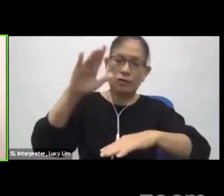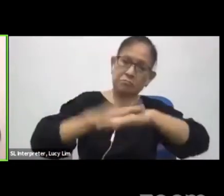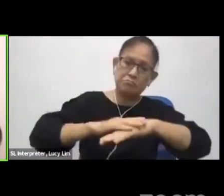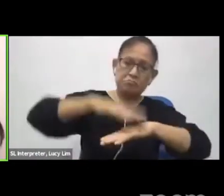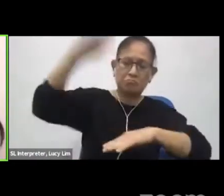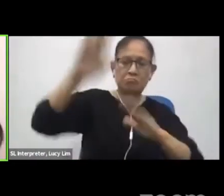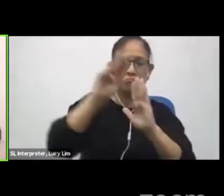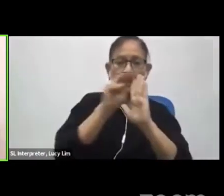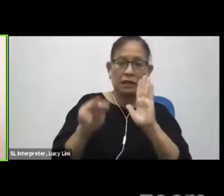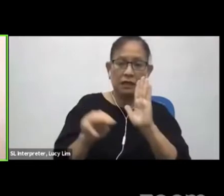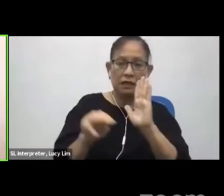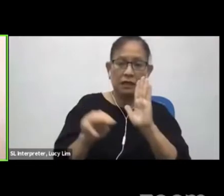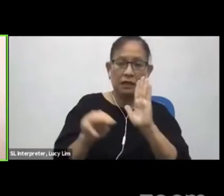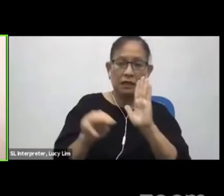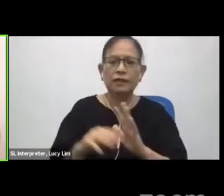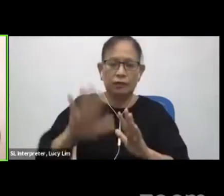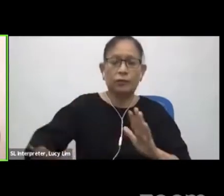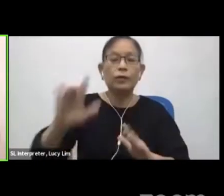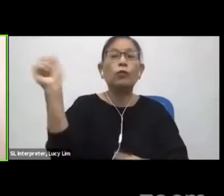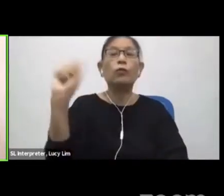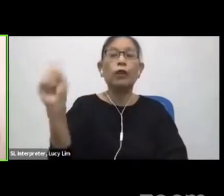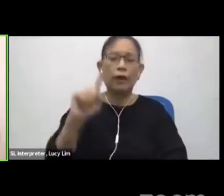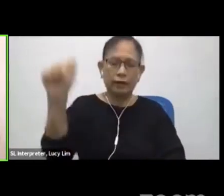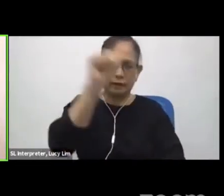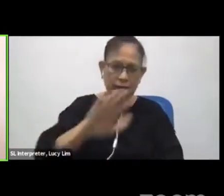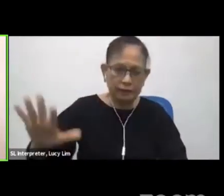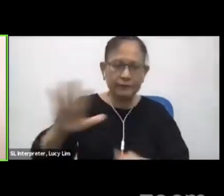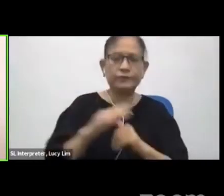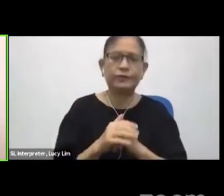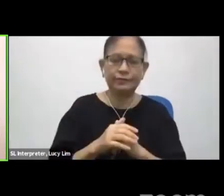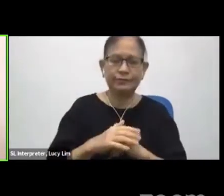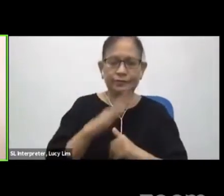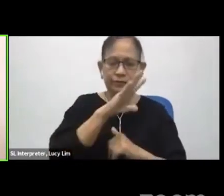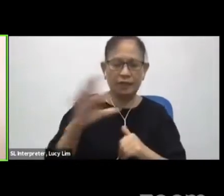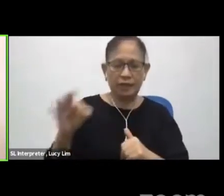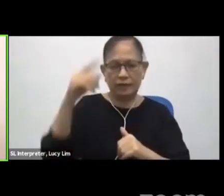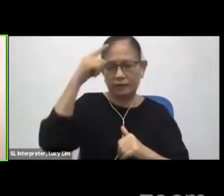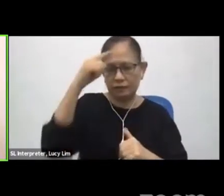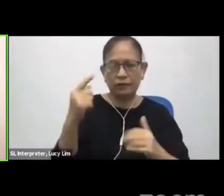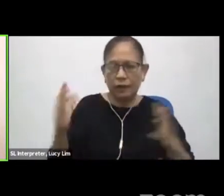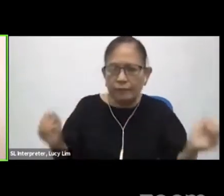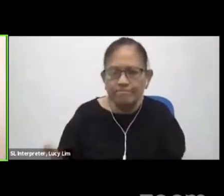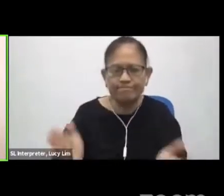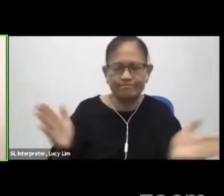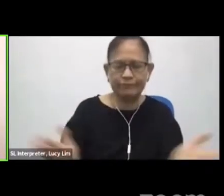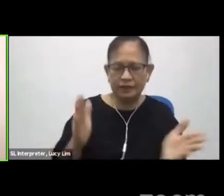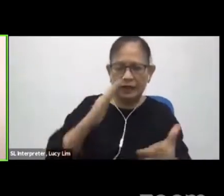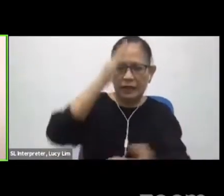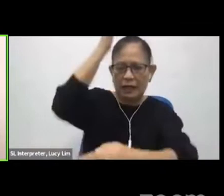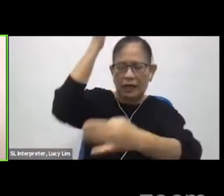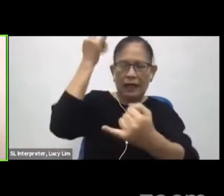I'm making this intervention on behalf Asia Network to end FGMC, a